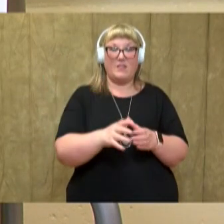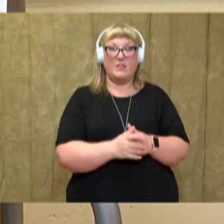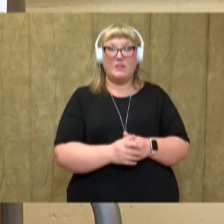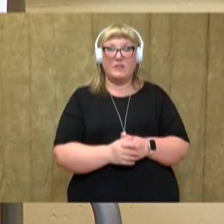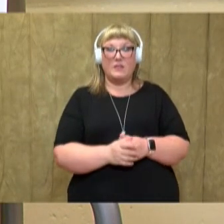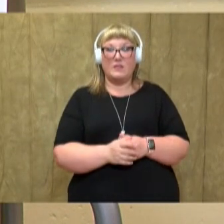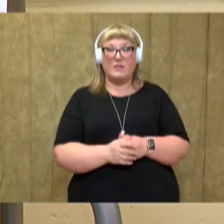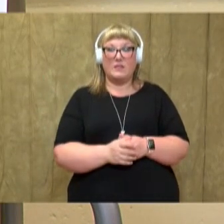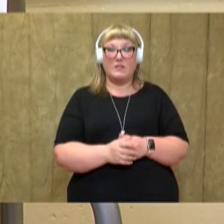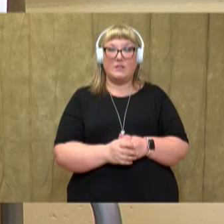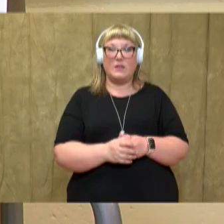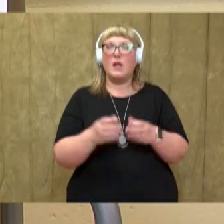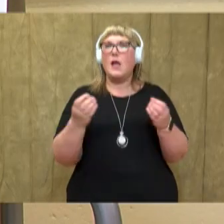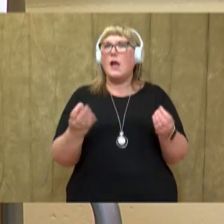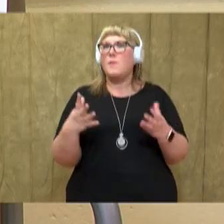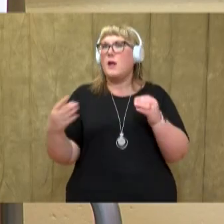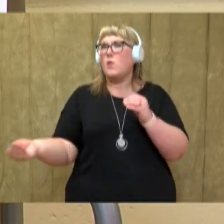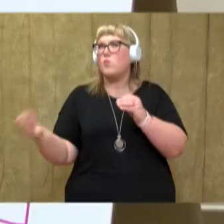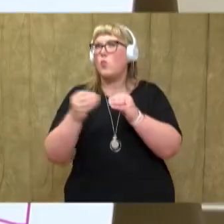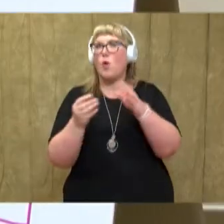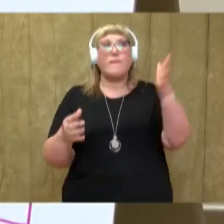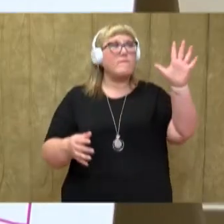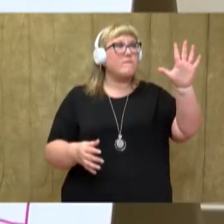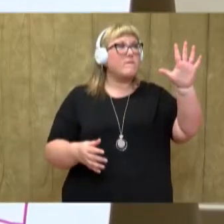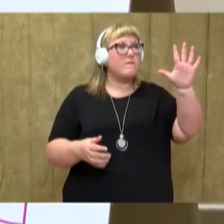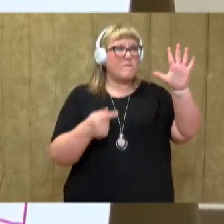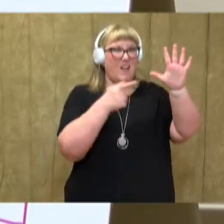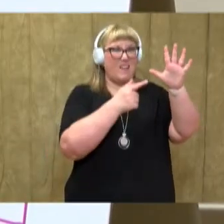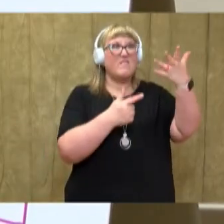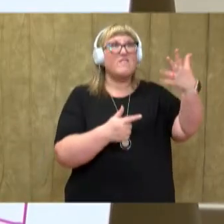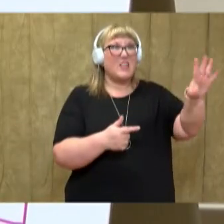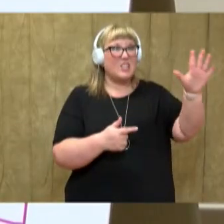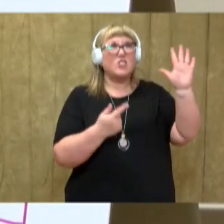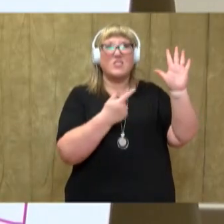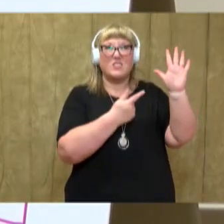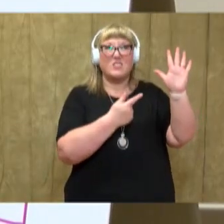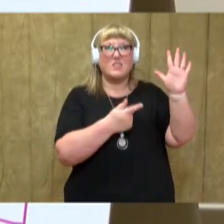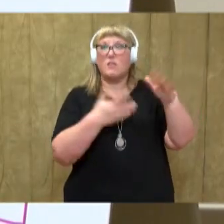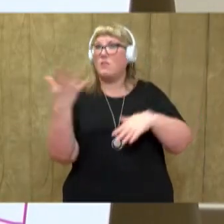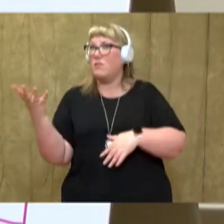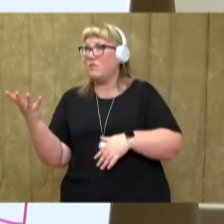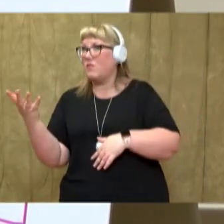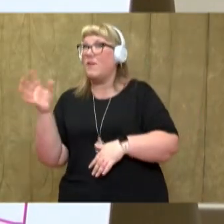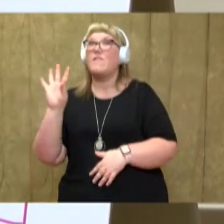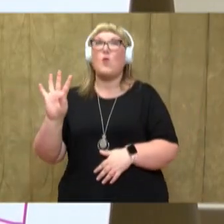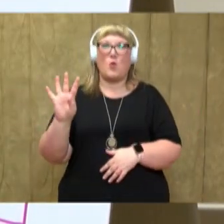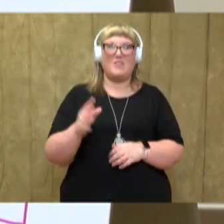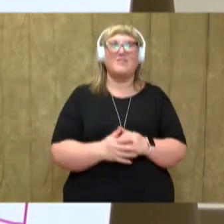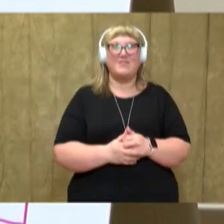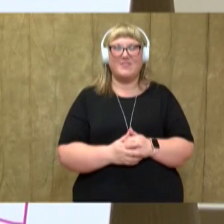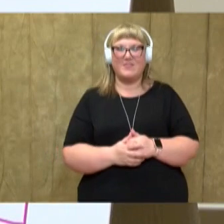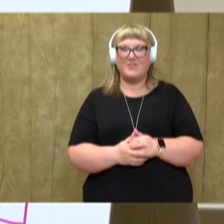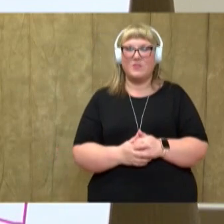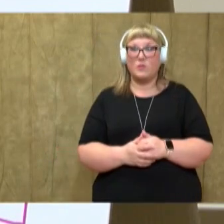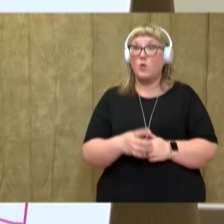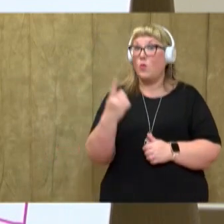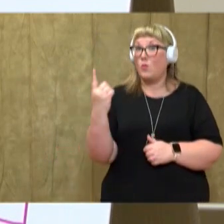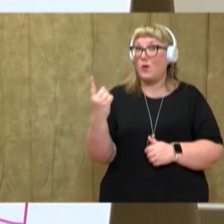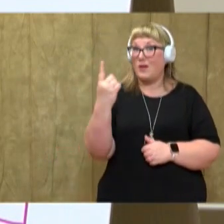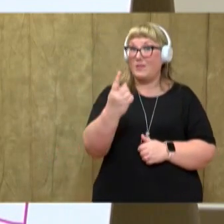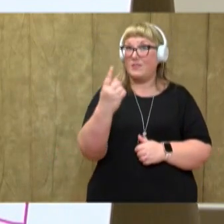5. How many more scoops do I need to add to my cup? 4 scoops.